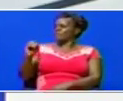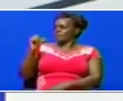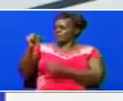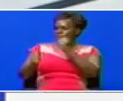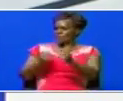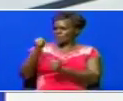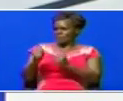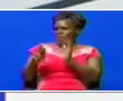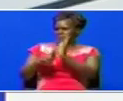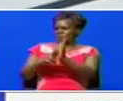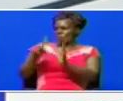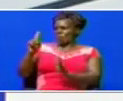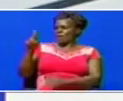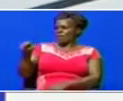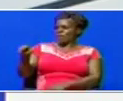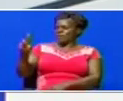555, representing